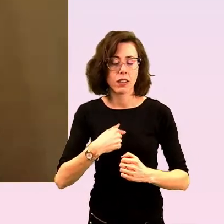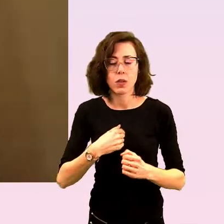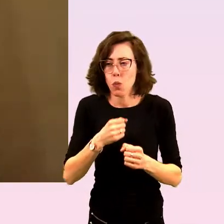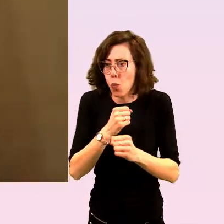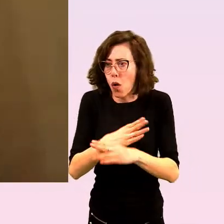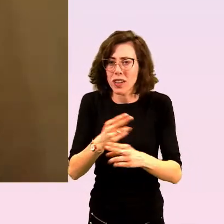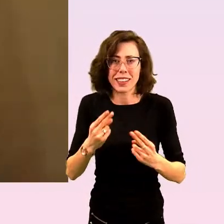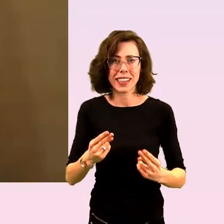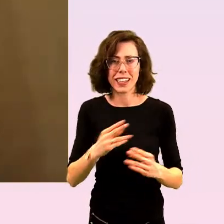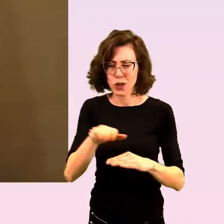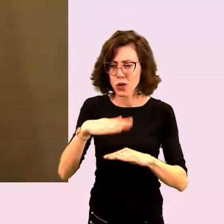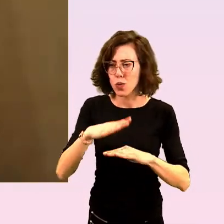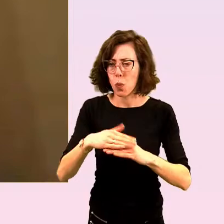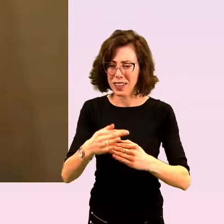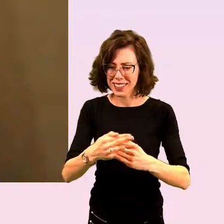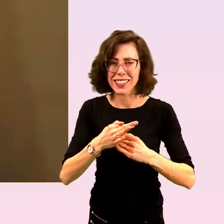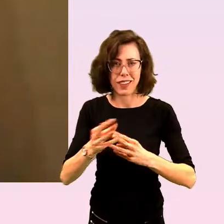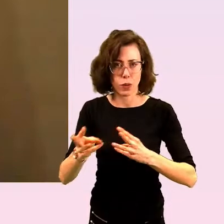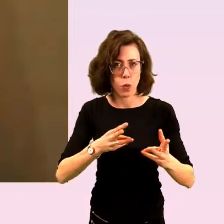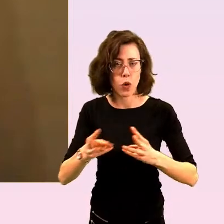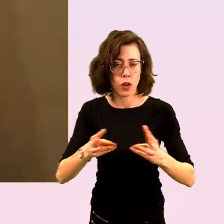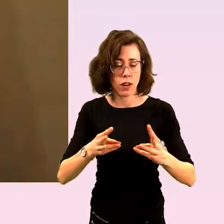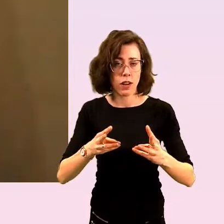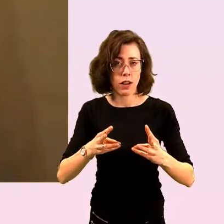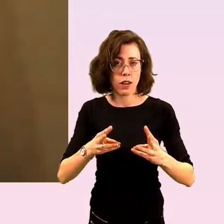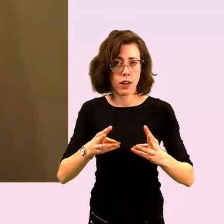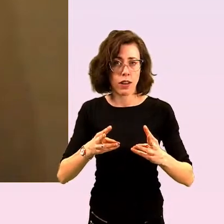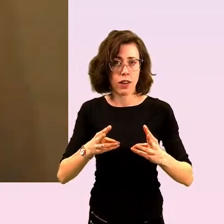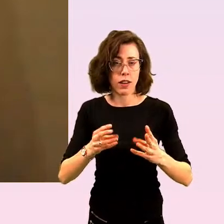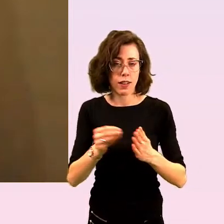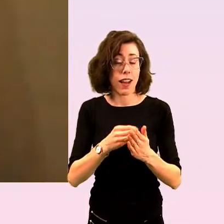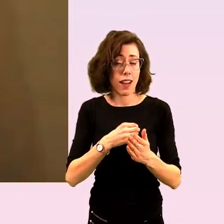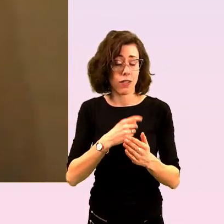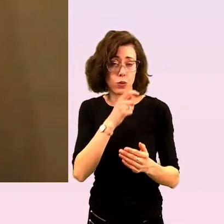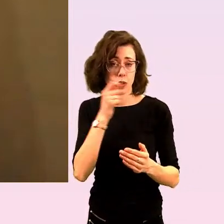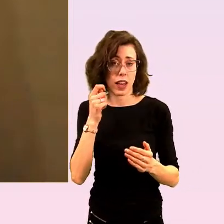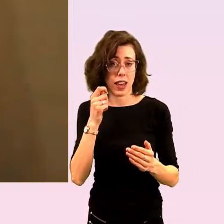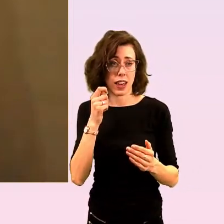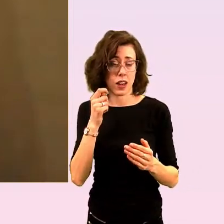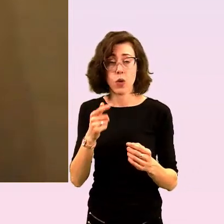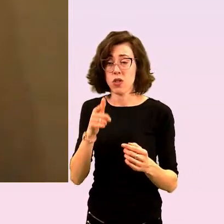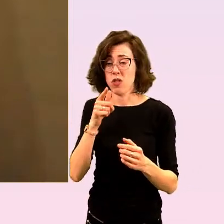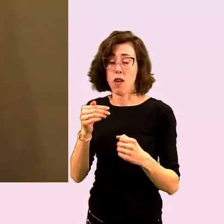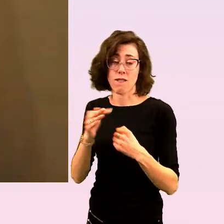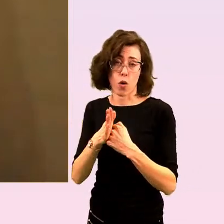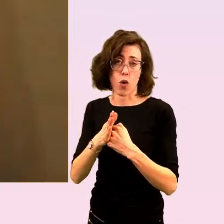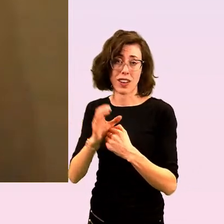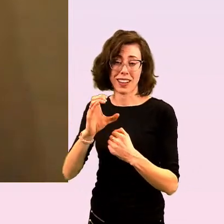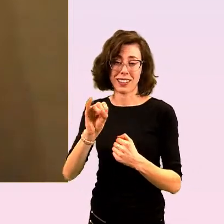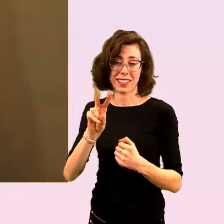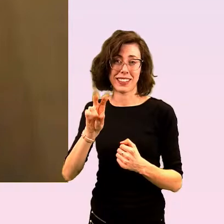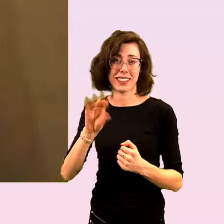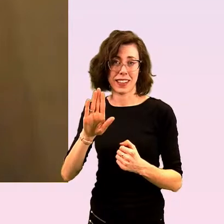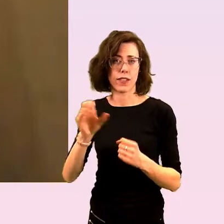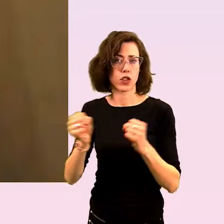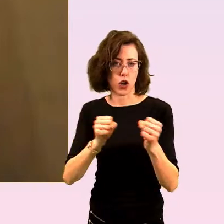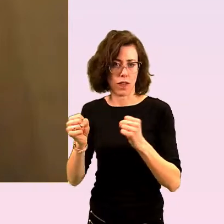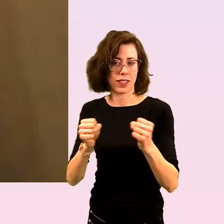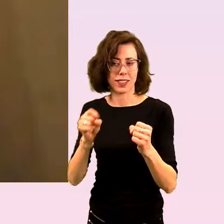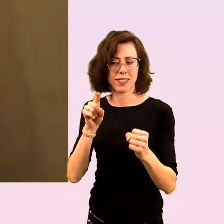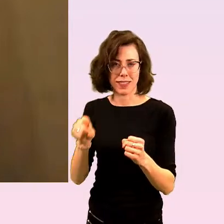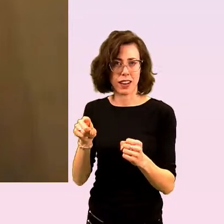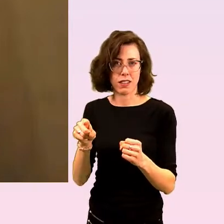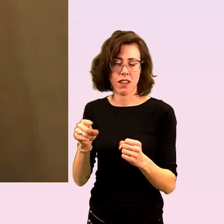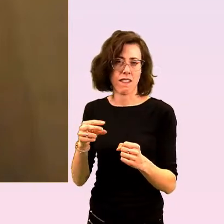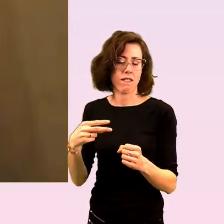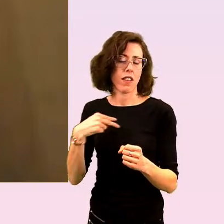work. And like I have to say, actually, I'll speak for the civil service. The civil service is a very, very safe place